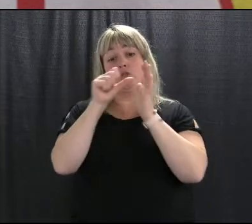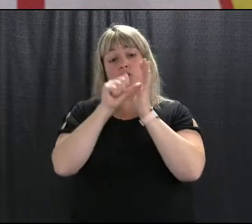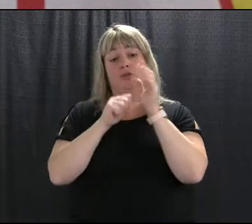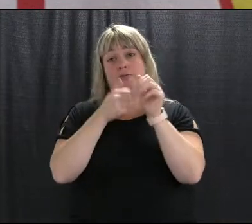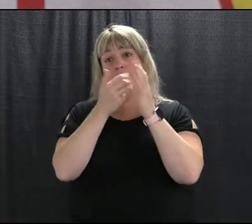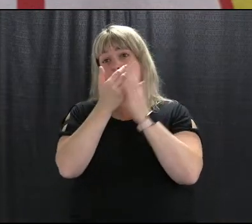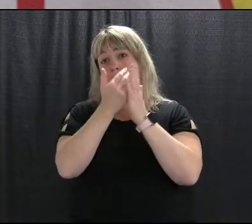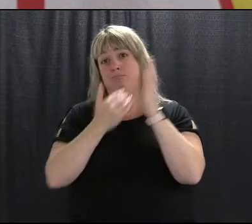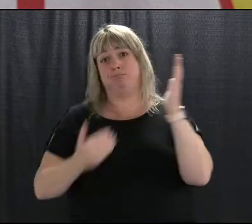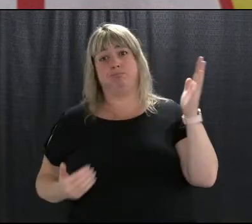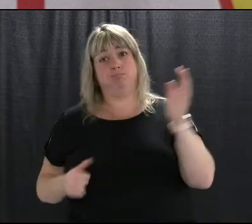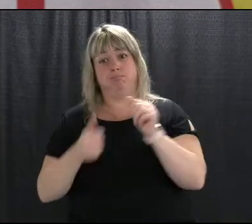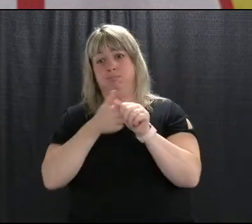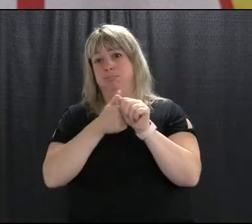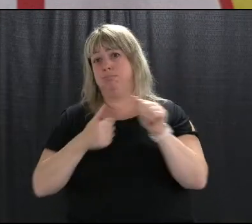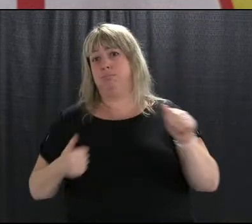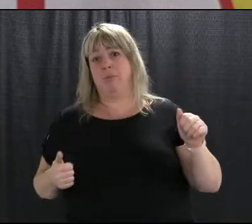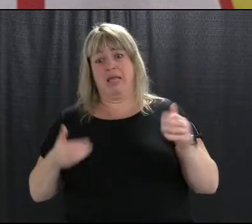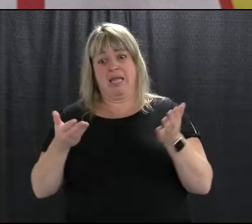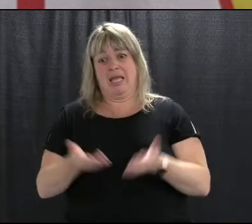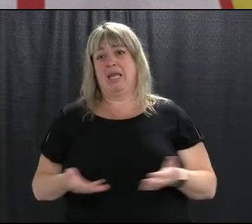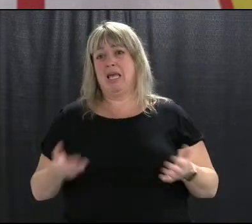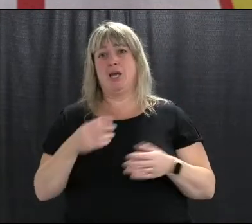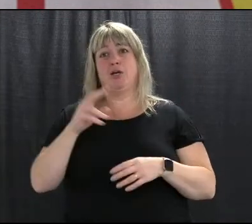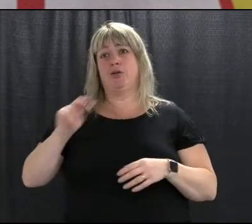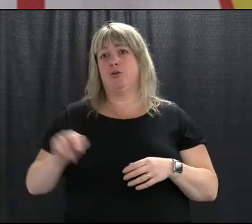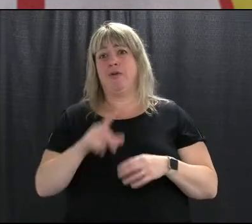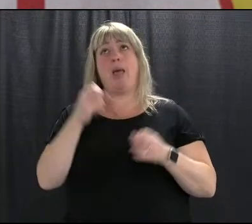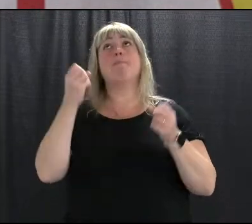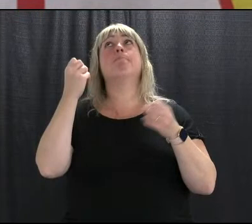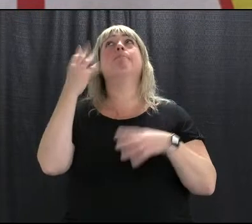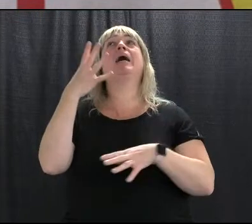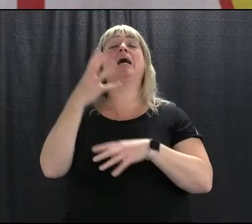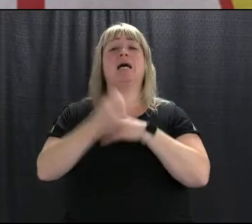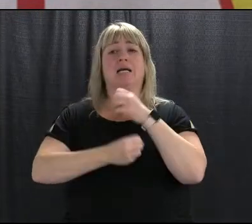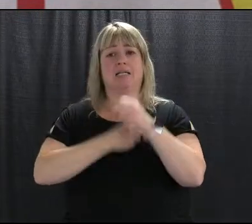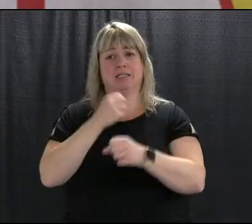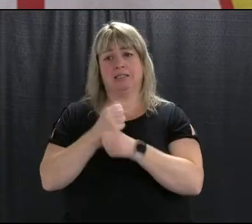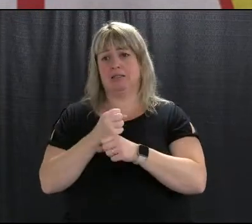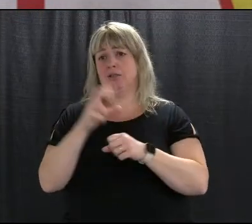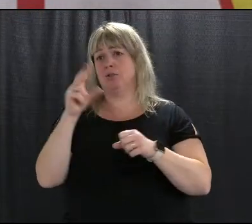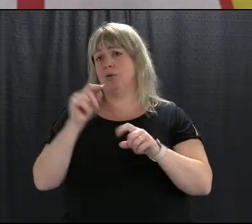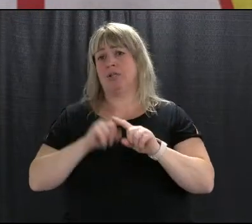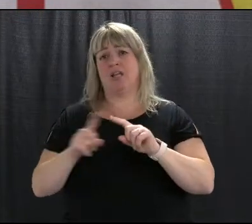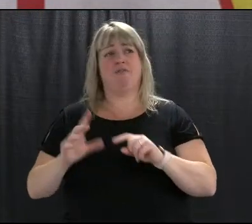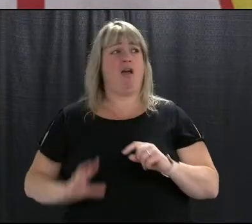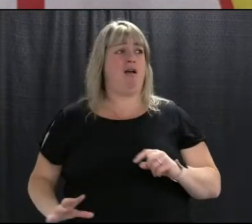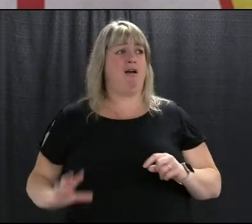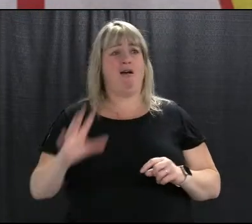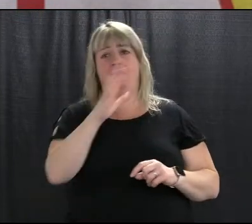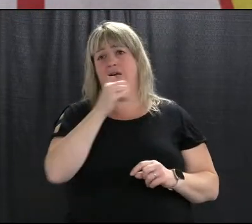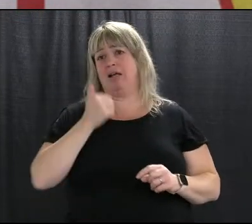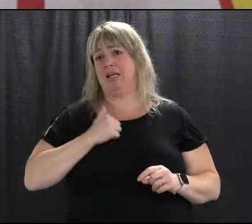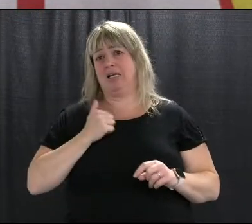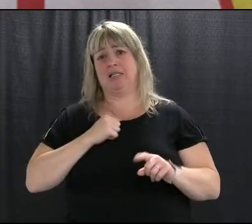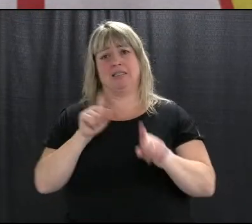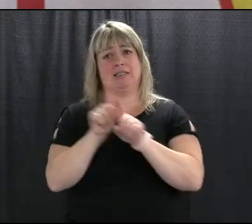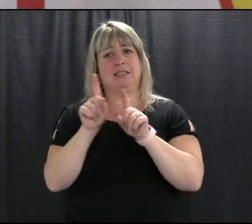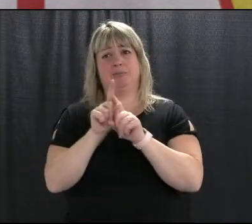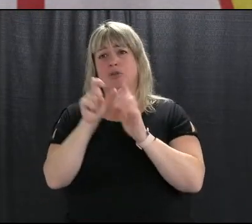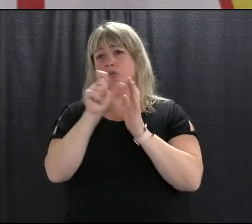backlog in Newfoundland and Labrador for decades and decades, no different than any other jurisdiction in Canada. It's